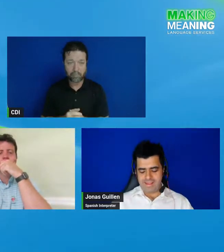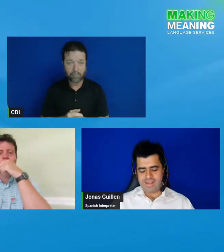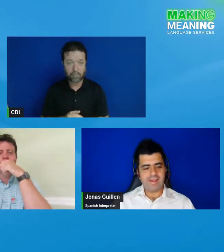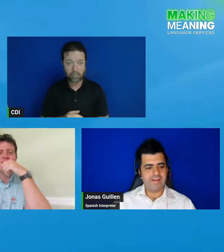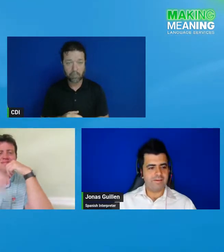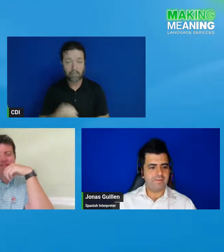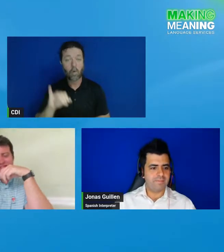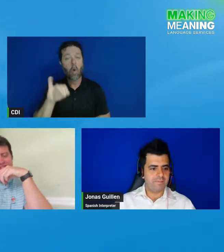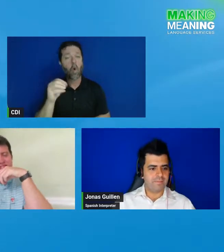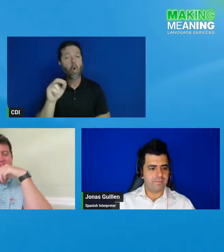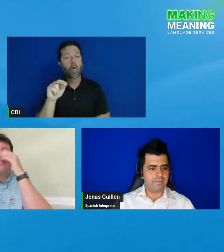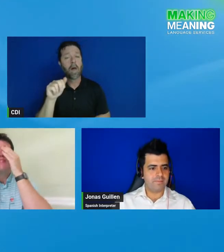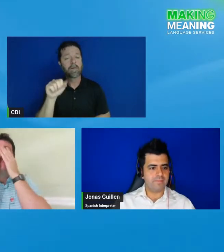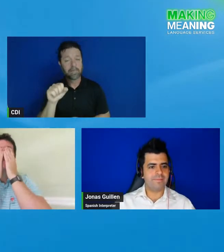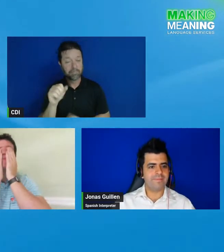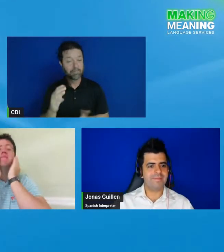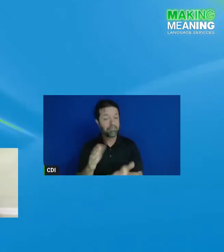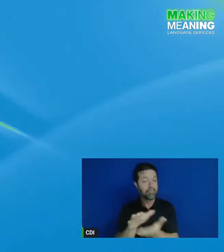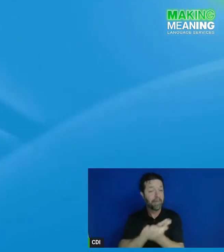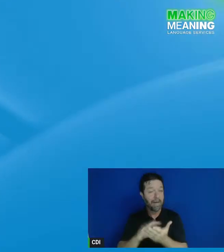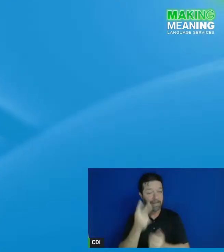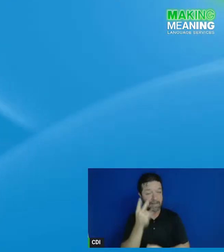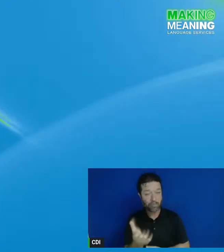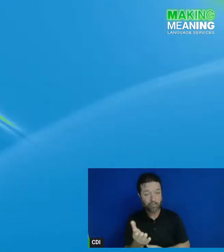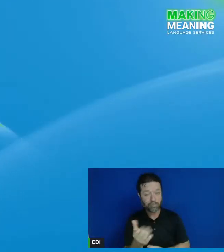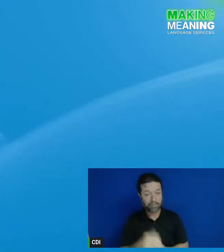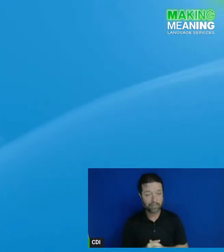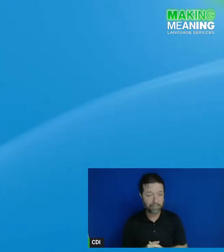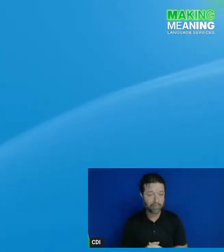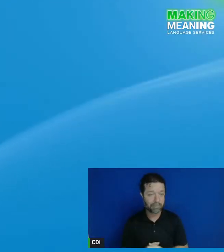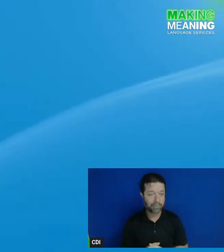you. Can you introduce yourself to the group?